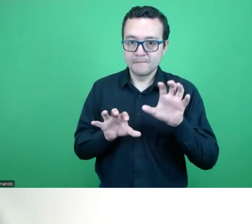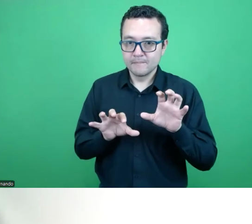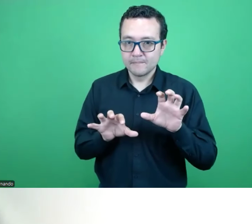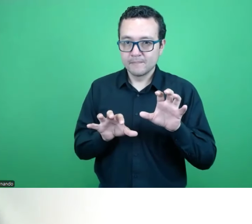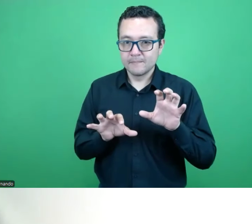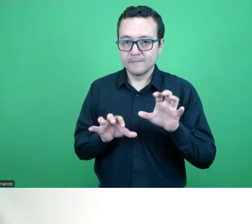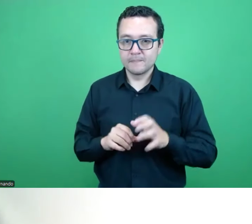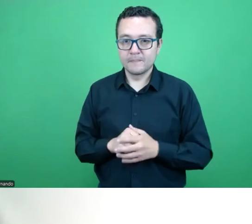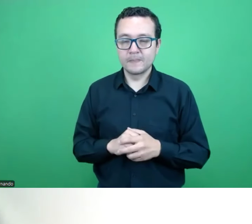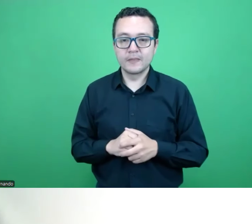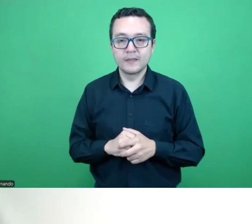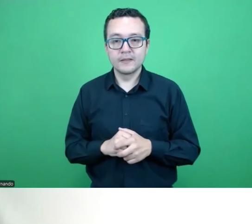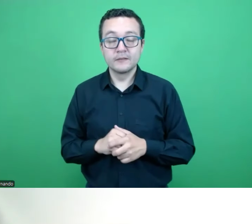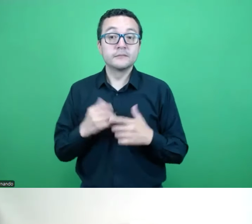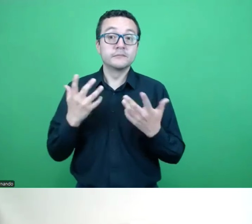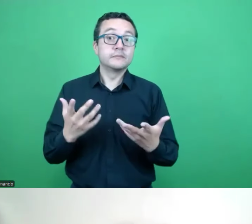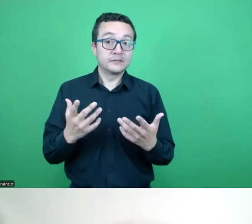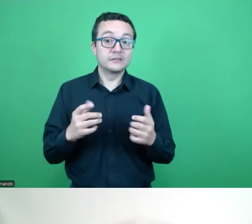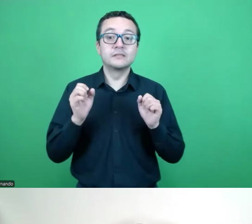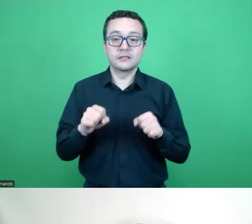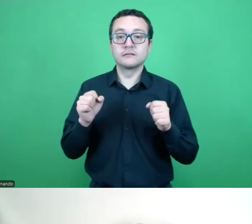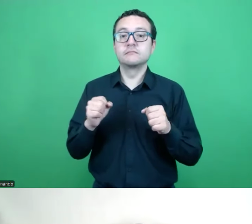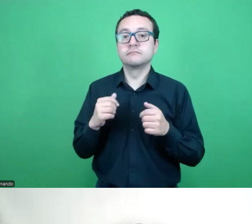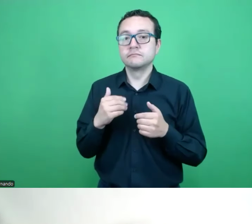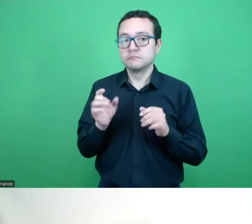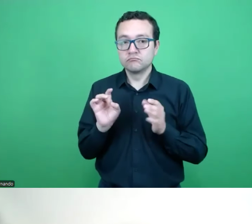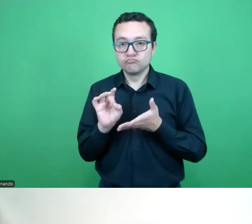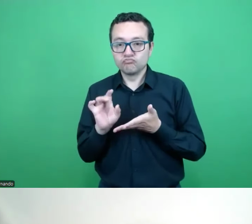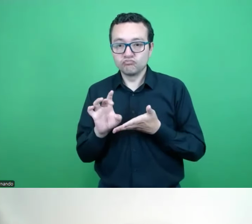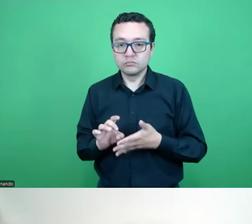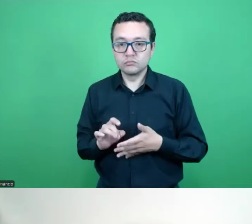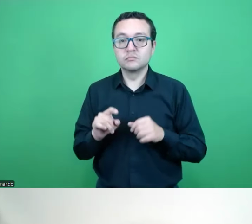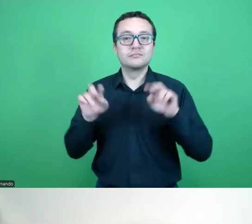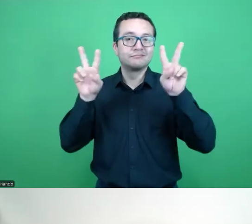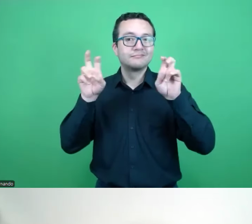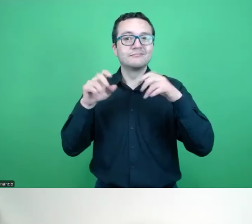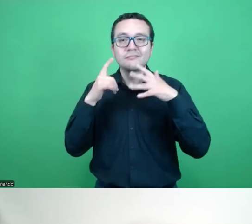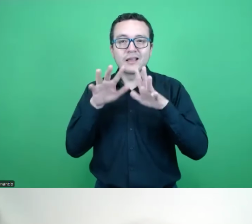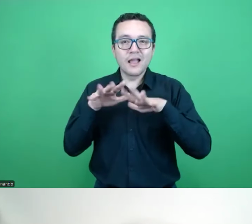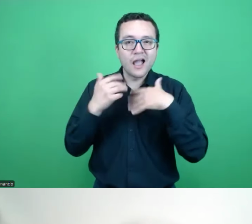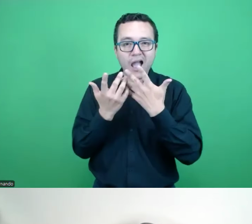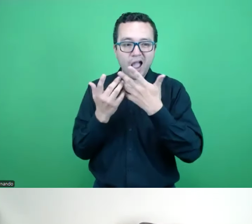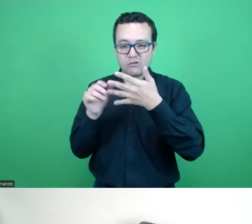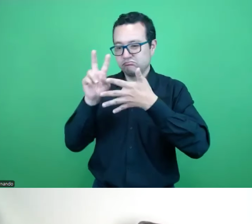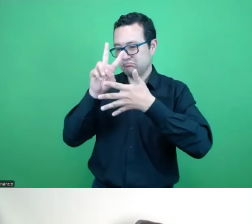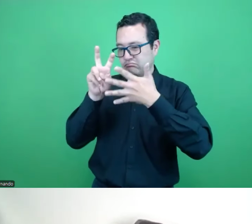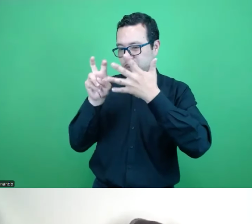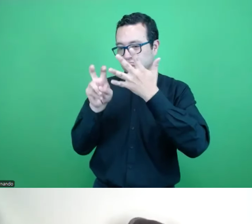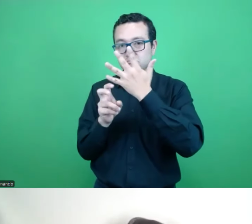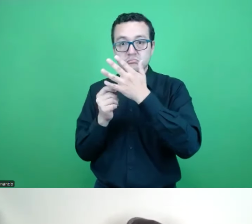for now, and even more so for fireside chats if you are interested to do so. Now, to the